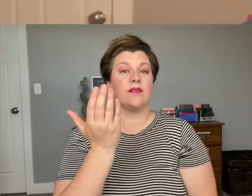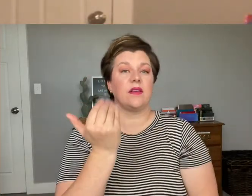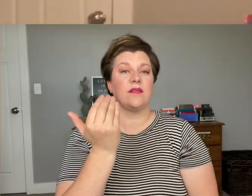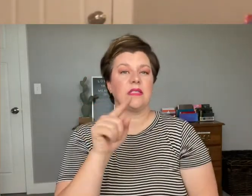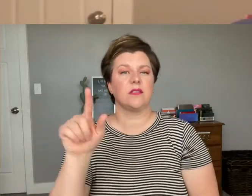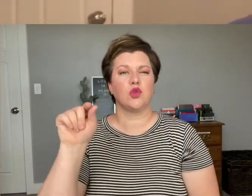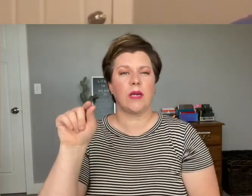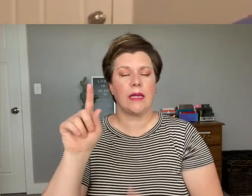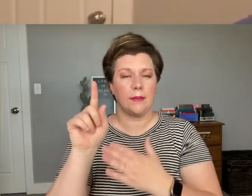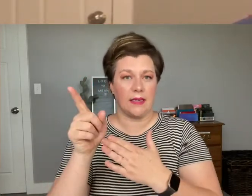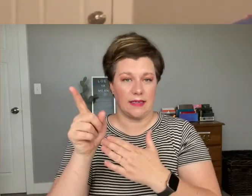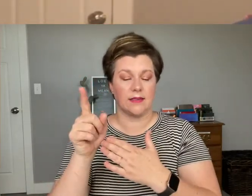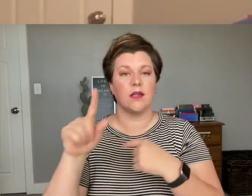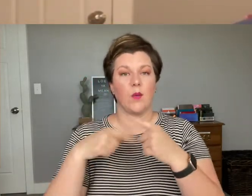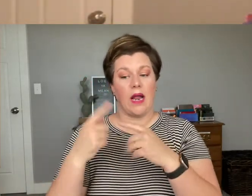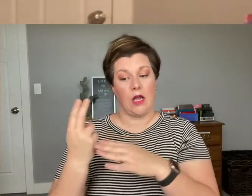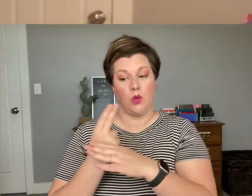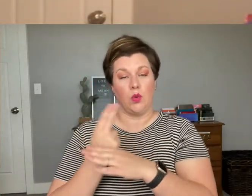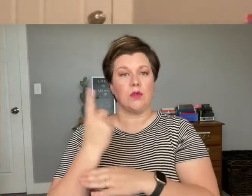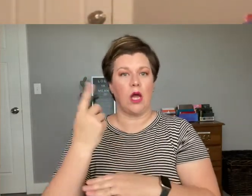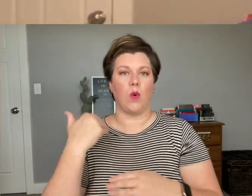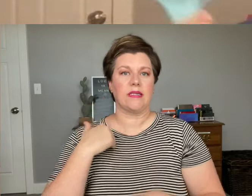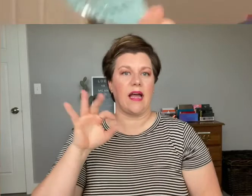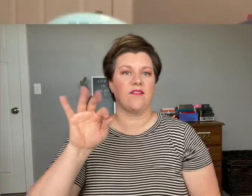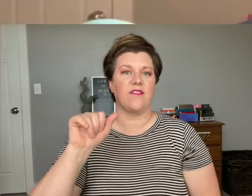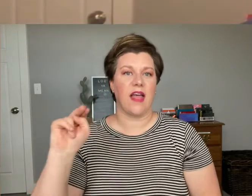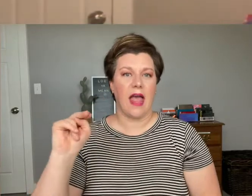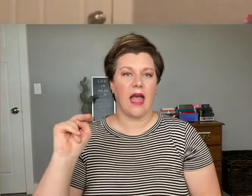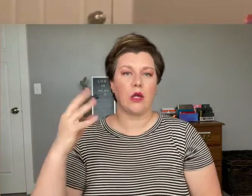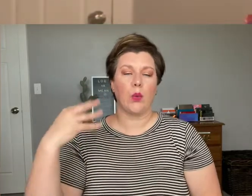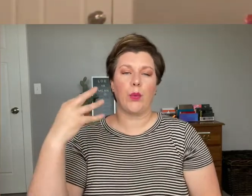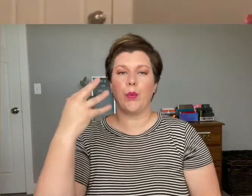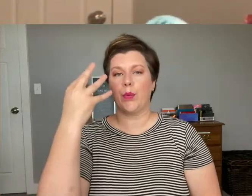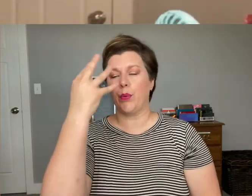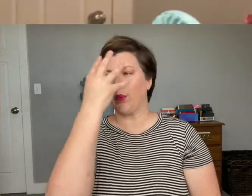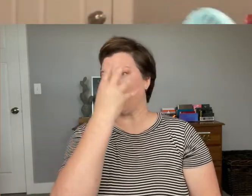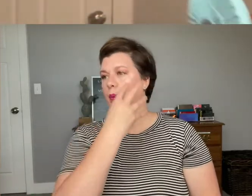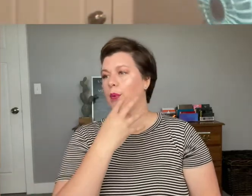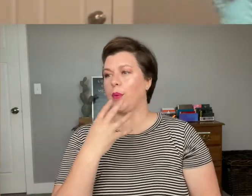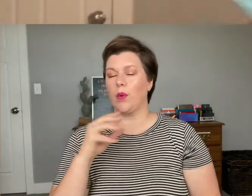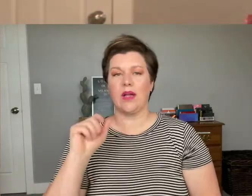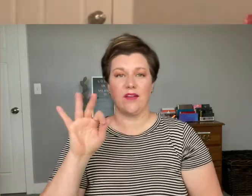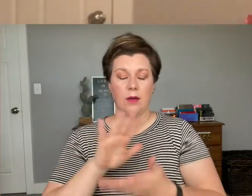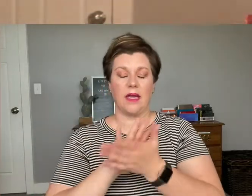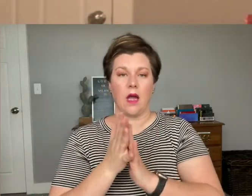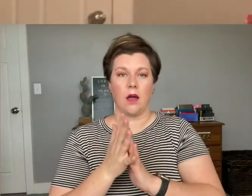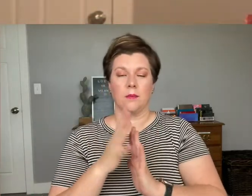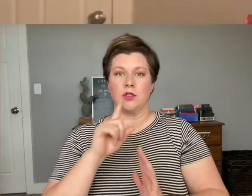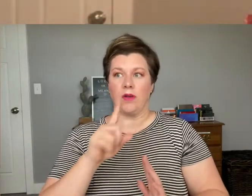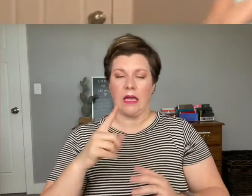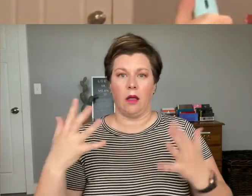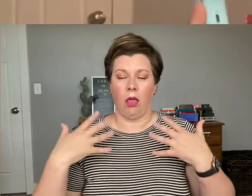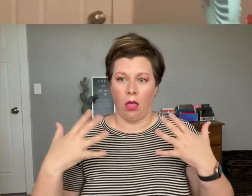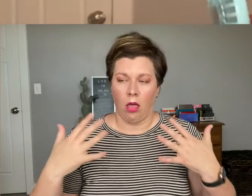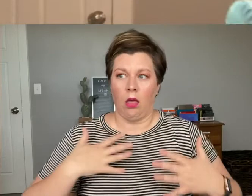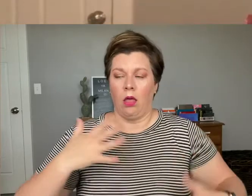on for the recommended 15 to 20 minutes. Whenever I use something like this, I always have a fan that kind of, you know, helps when it